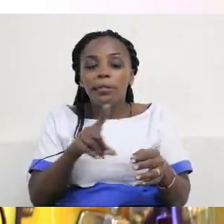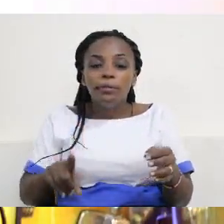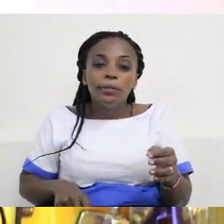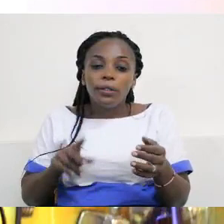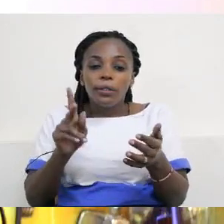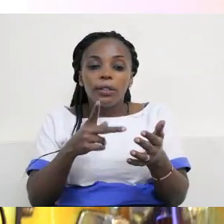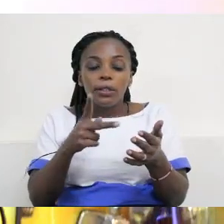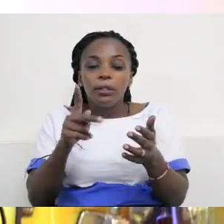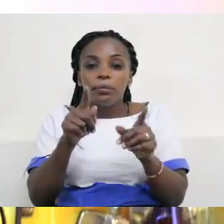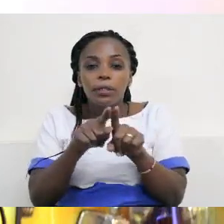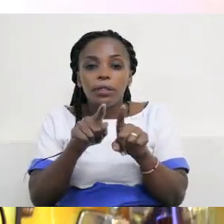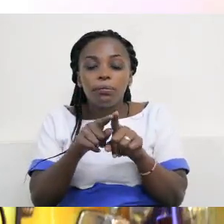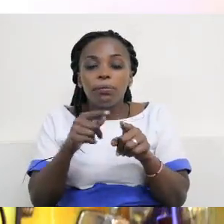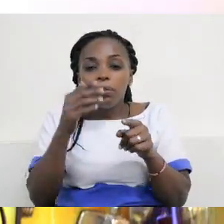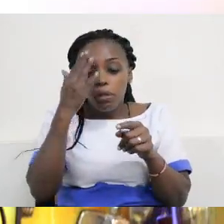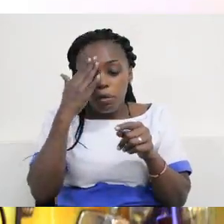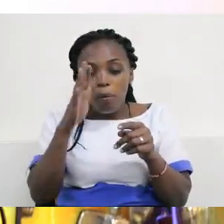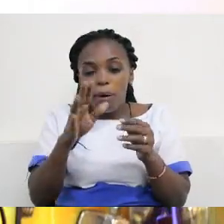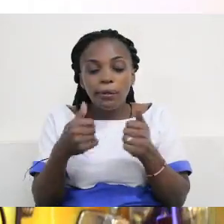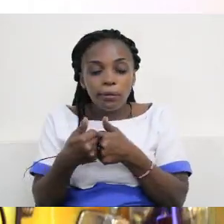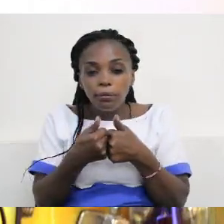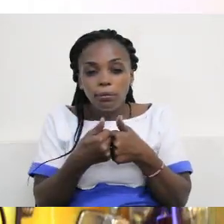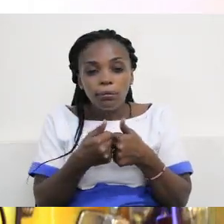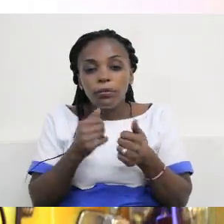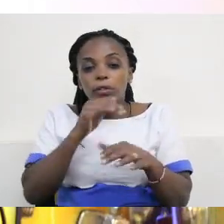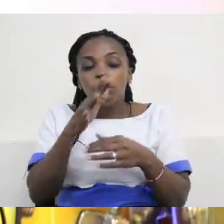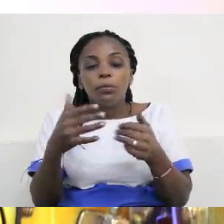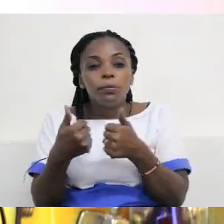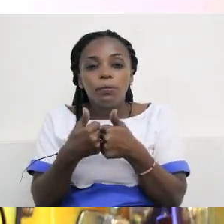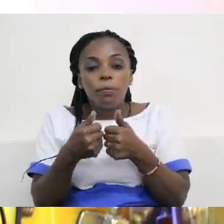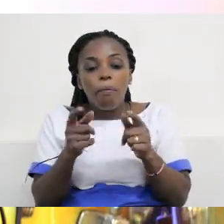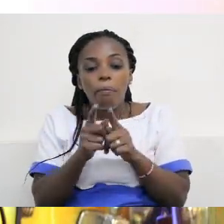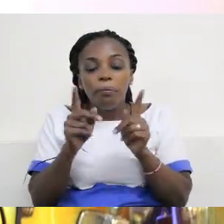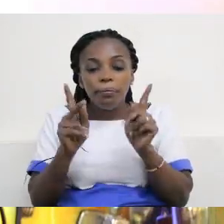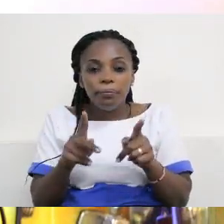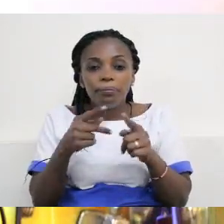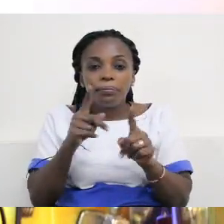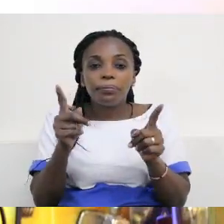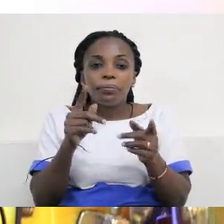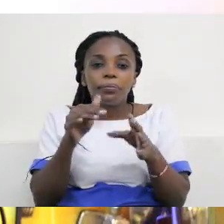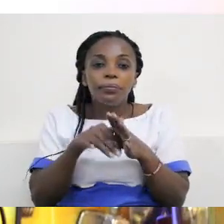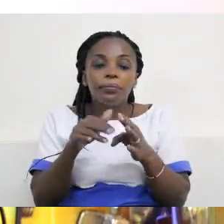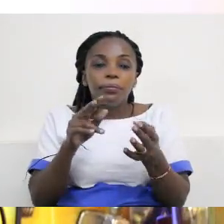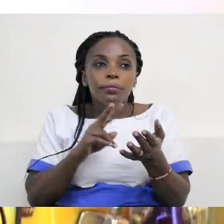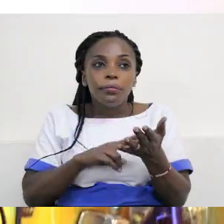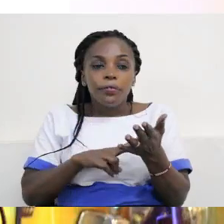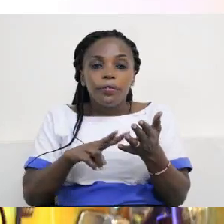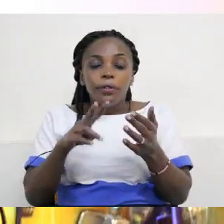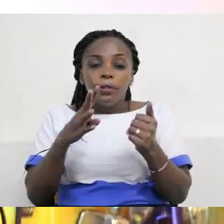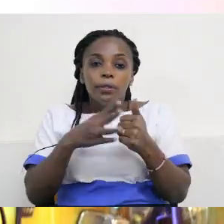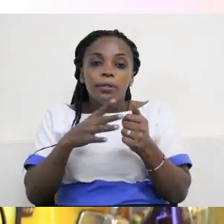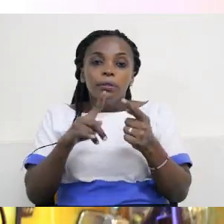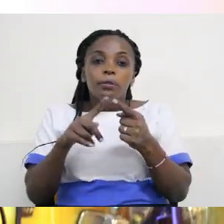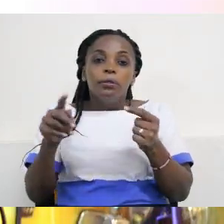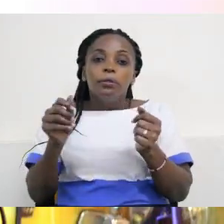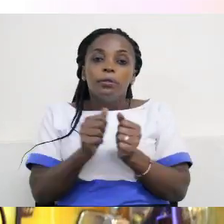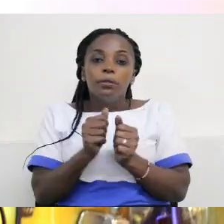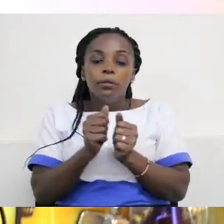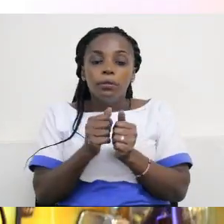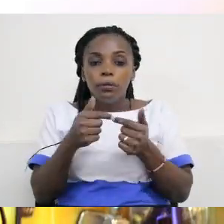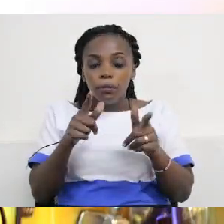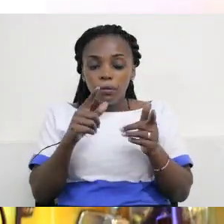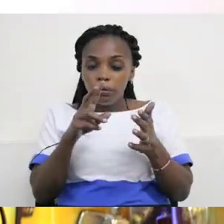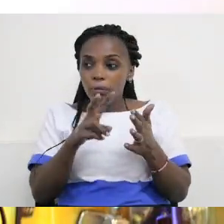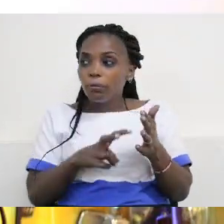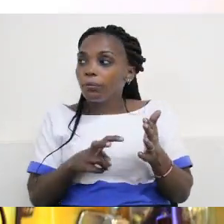even acknowledges his own struggles, their own struggles as a people. But in verse 9 to 10, allow me to read. This is